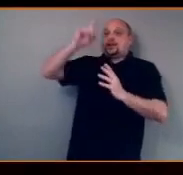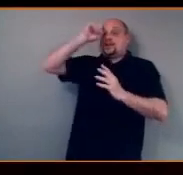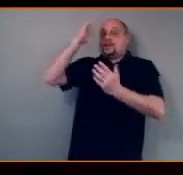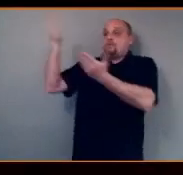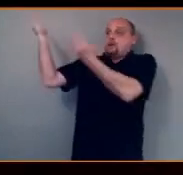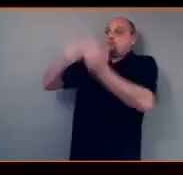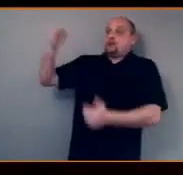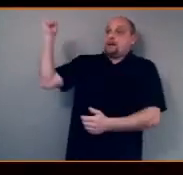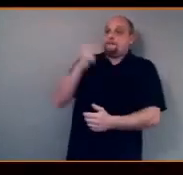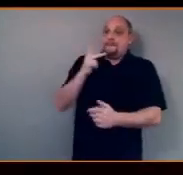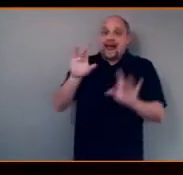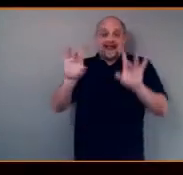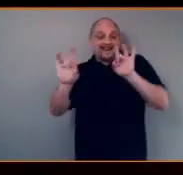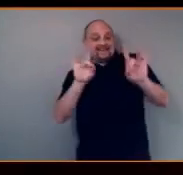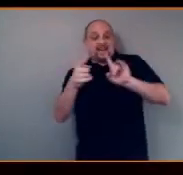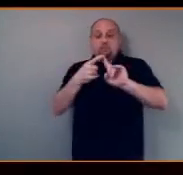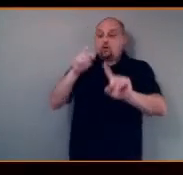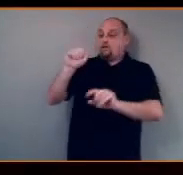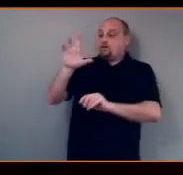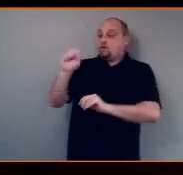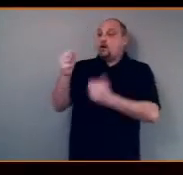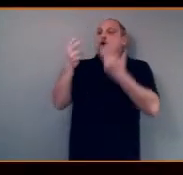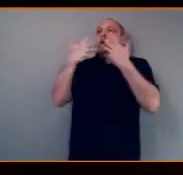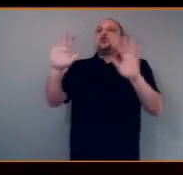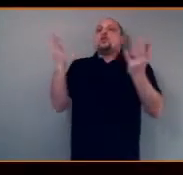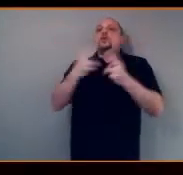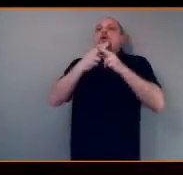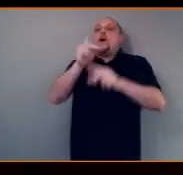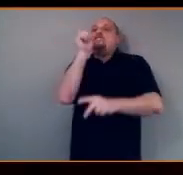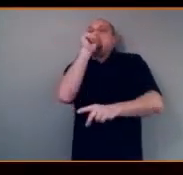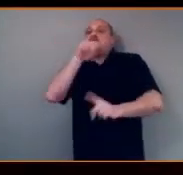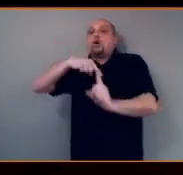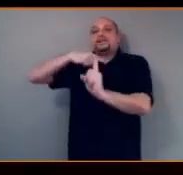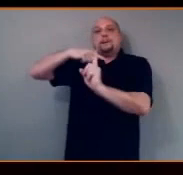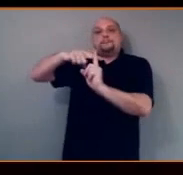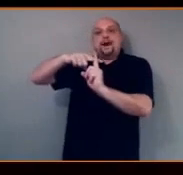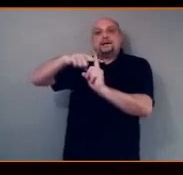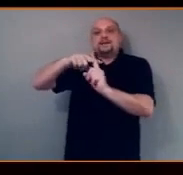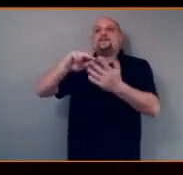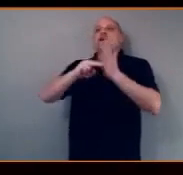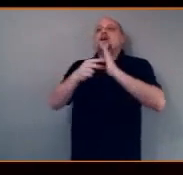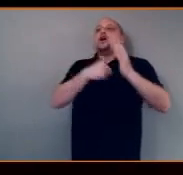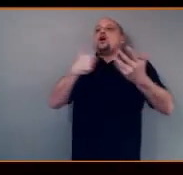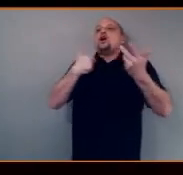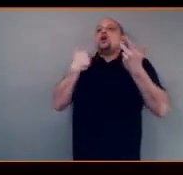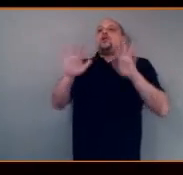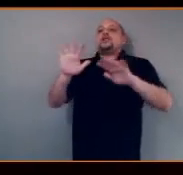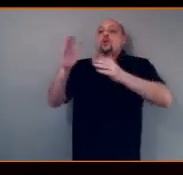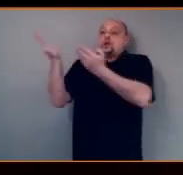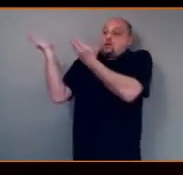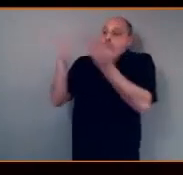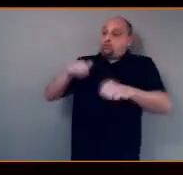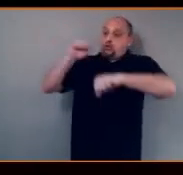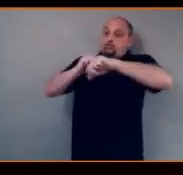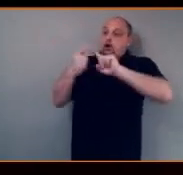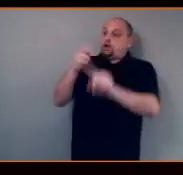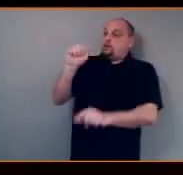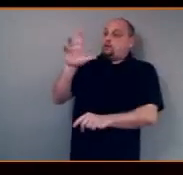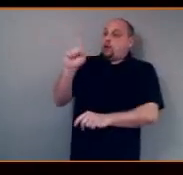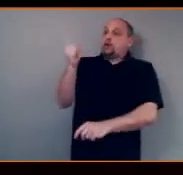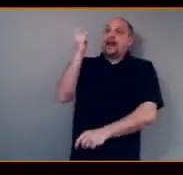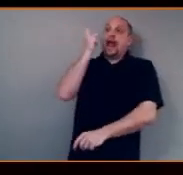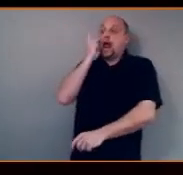back is we don't want to get a false positive. So we don't want to analyze rocks that are brought back from Mars and think that we found evidence of